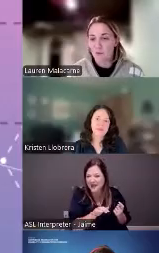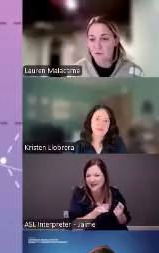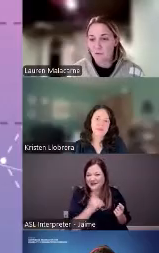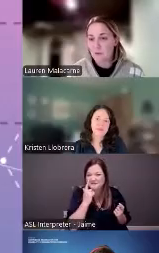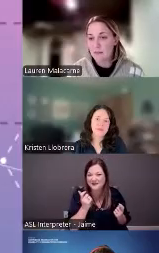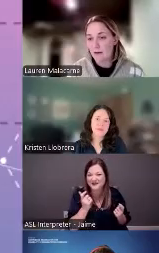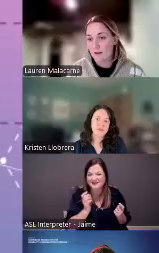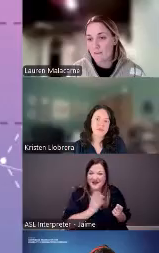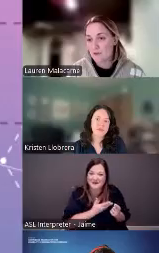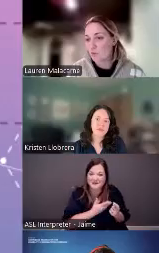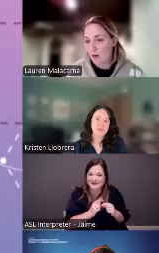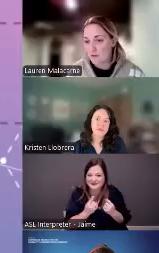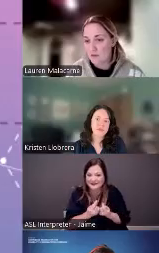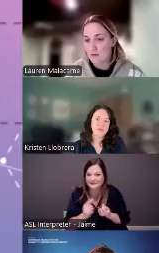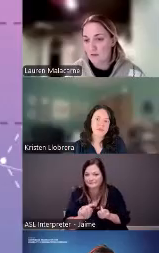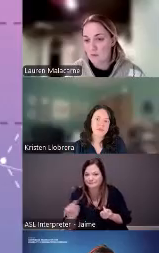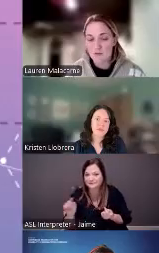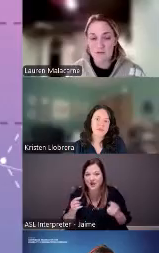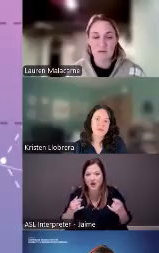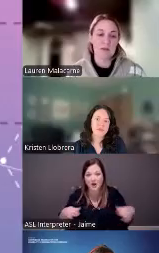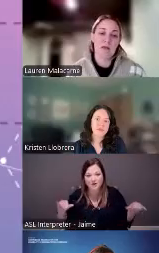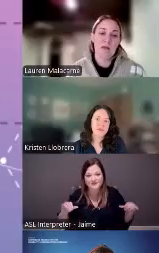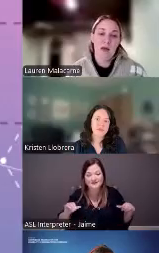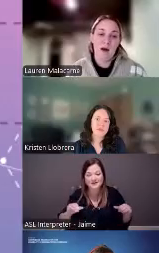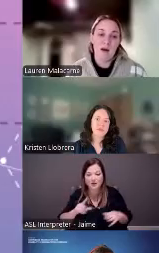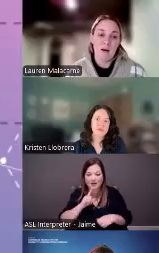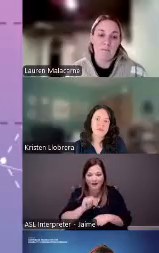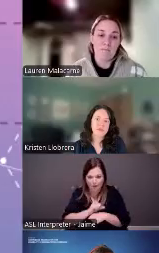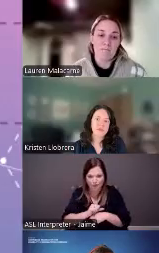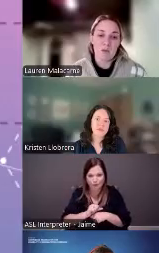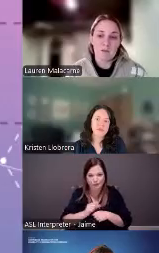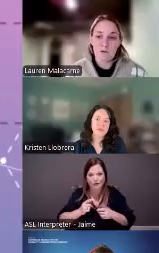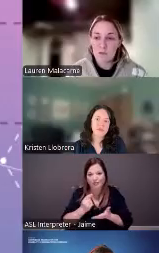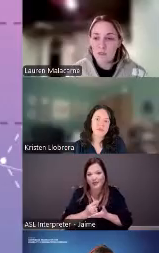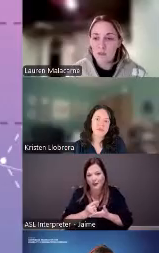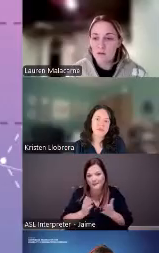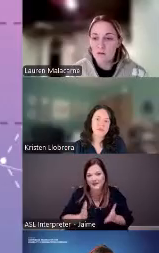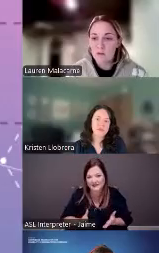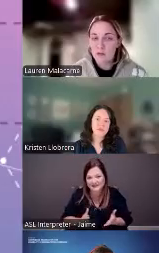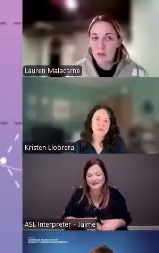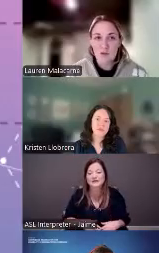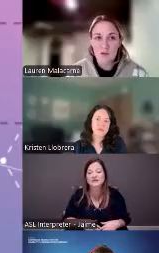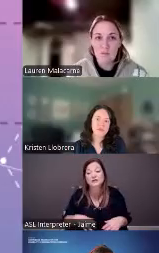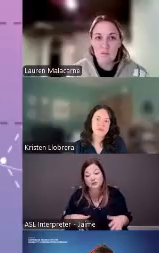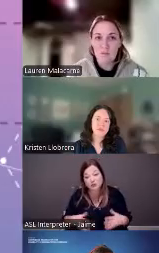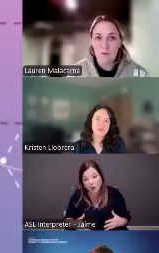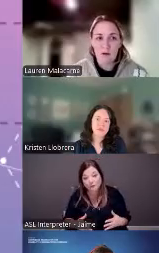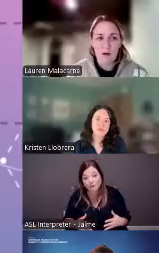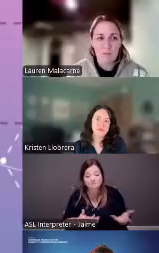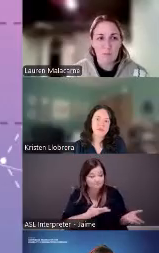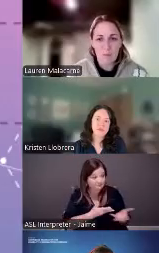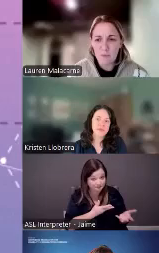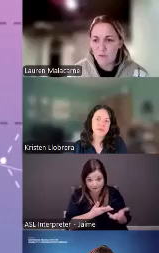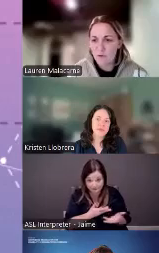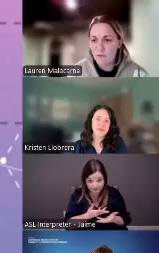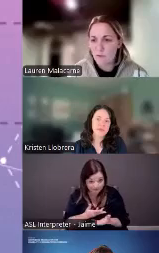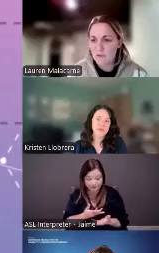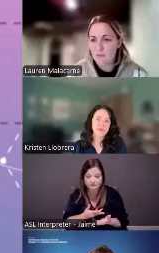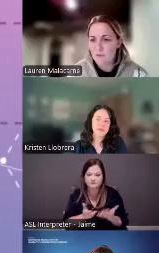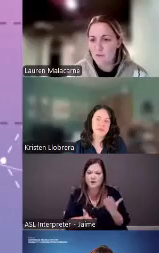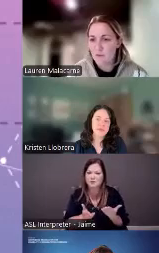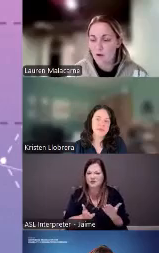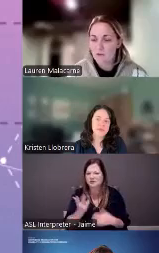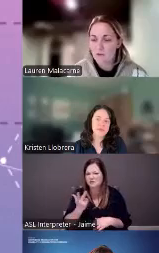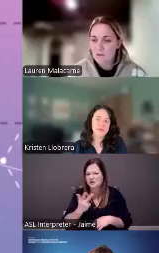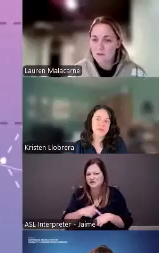team are also still practicing therapists. And so we engaged them probably 3 or 4